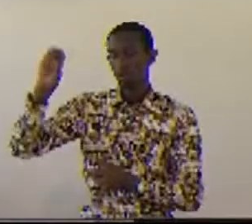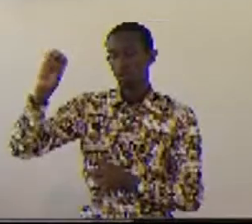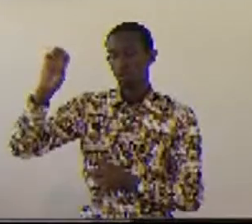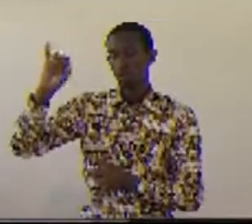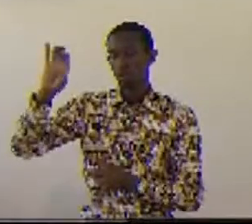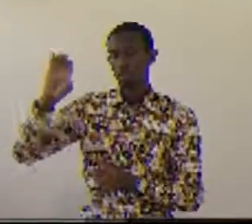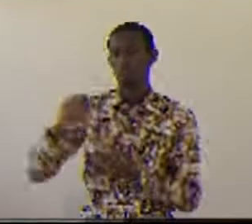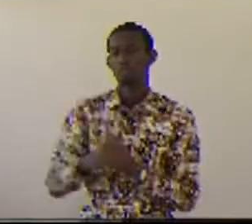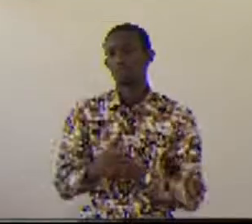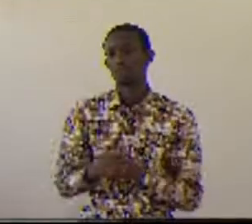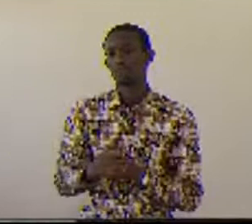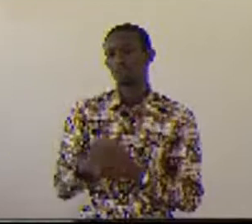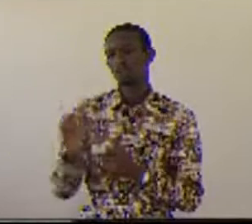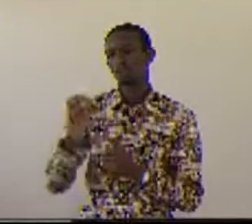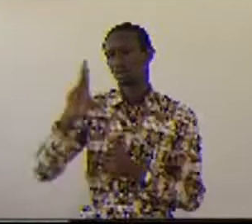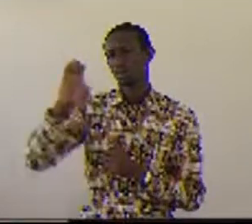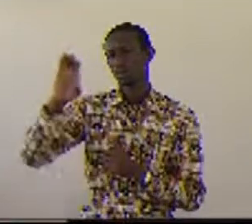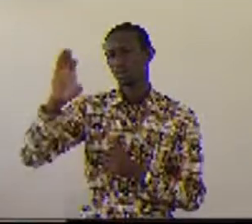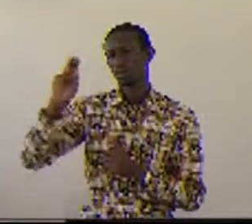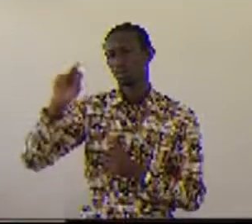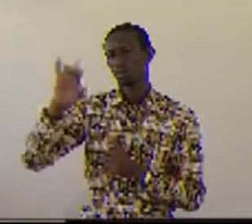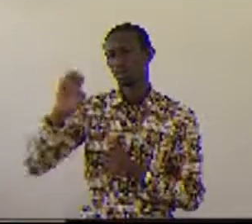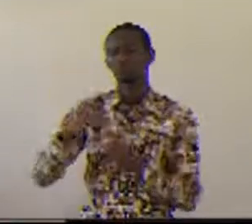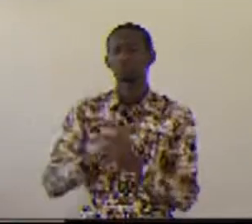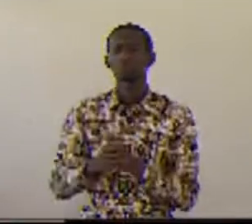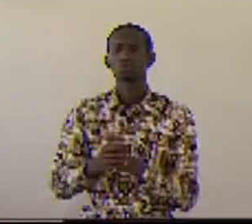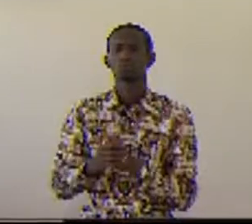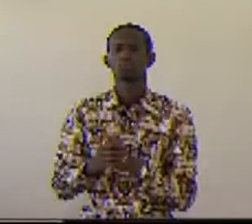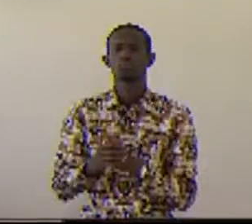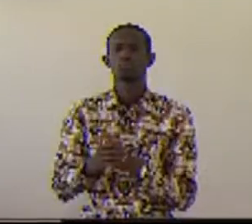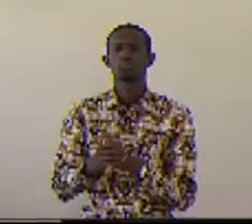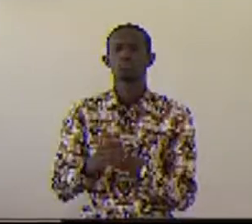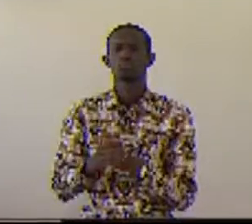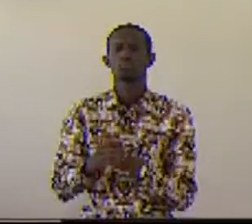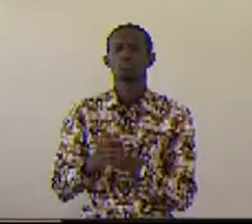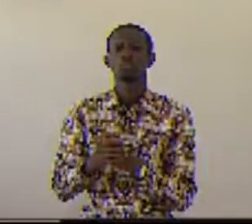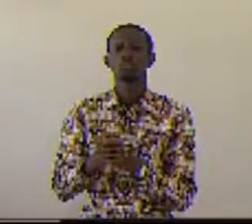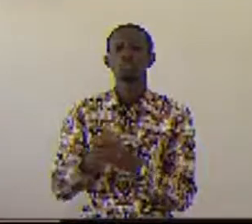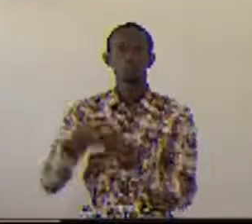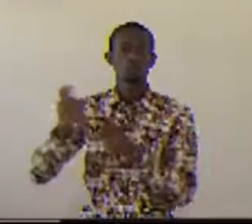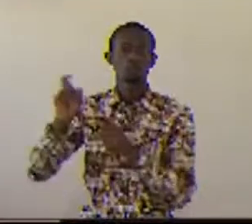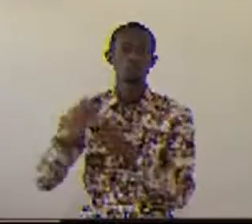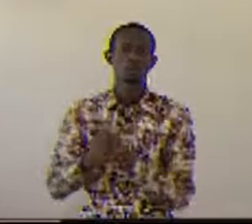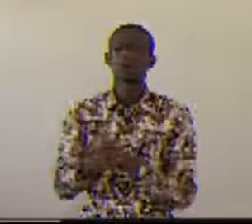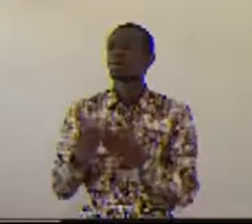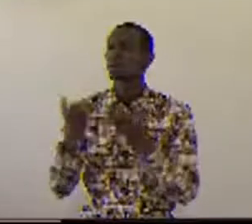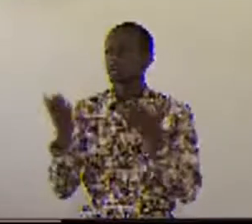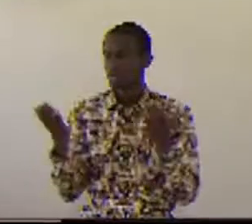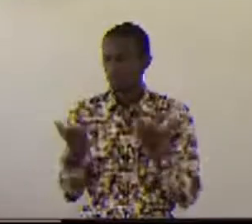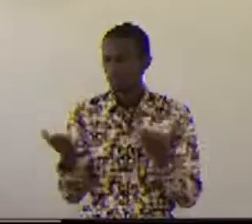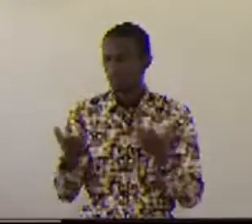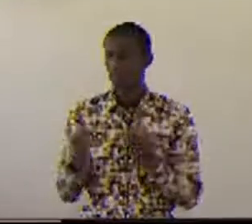And how will this increase in atomic radius affect the change in ionization